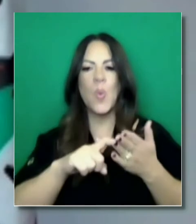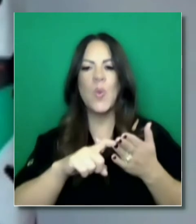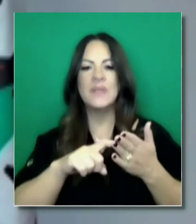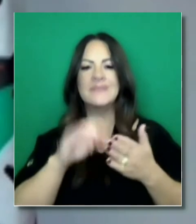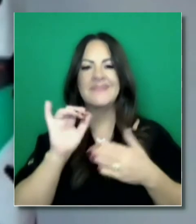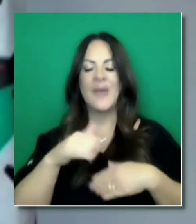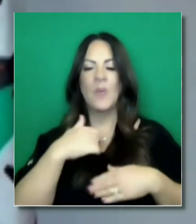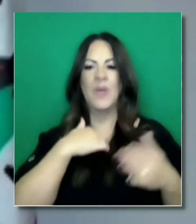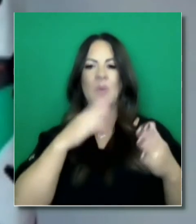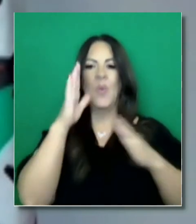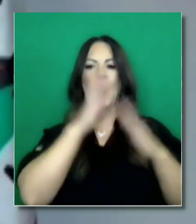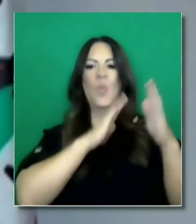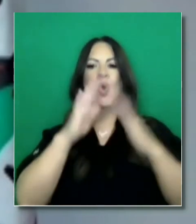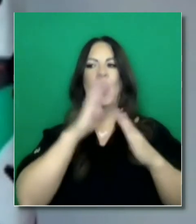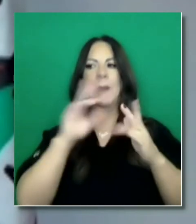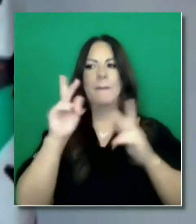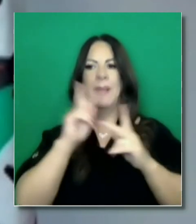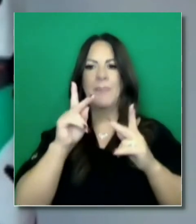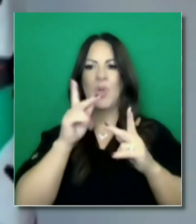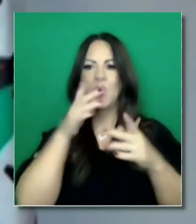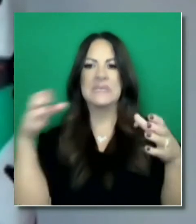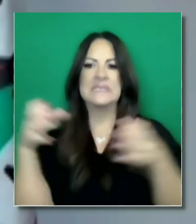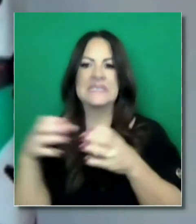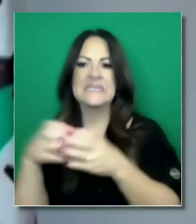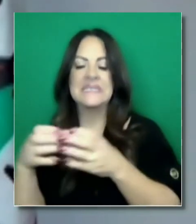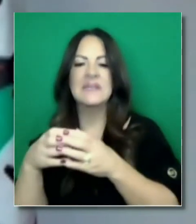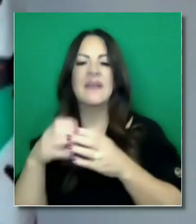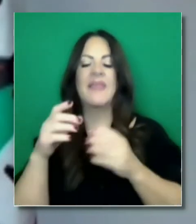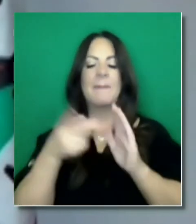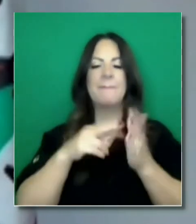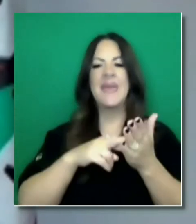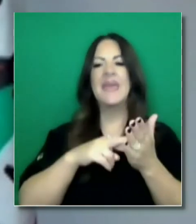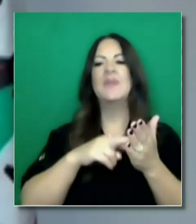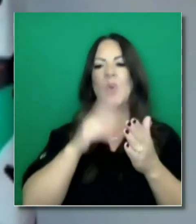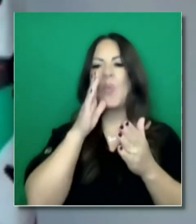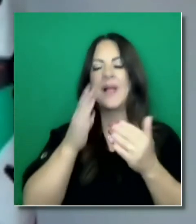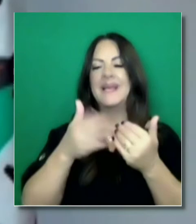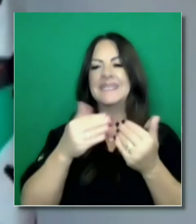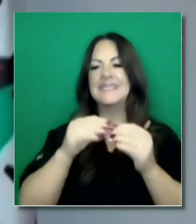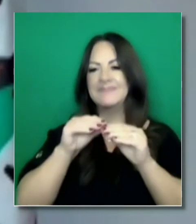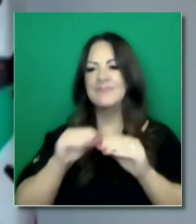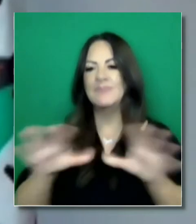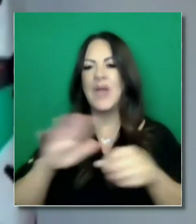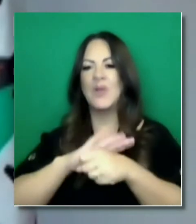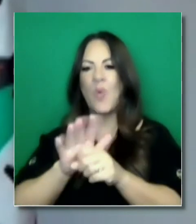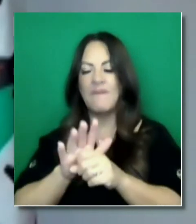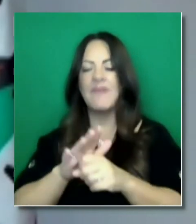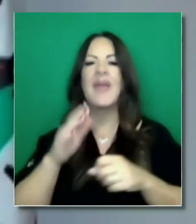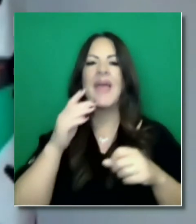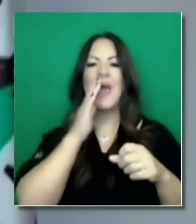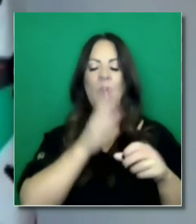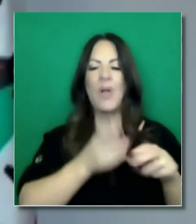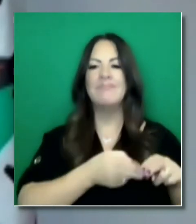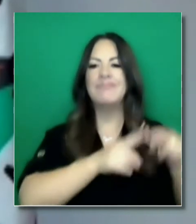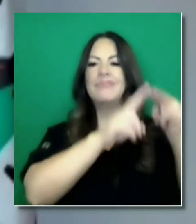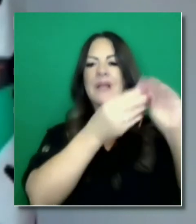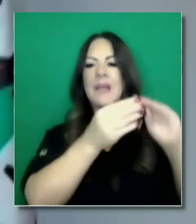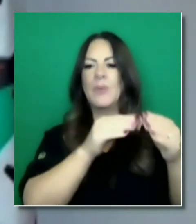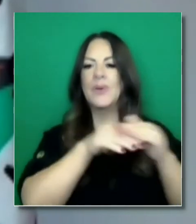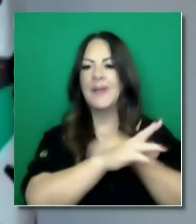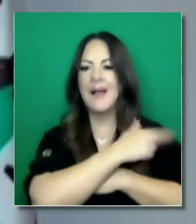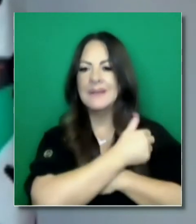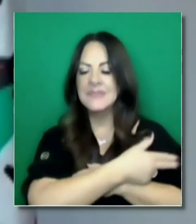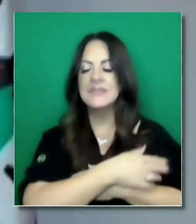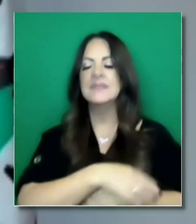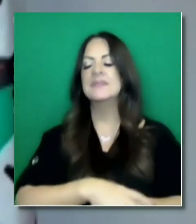about, that rate of rise, has come down a little bit in some parts of the state, and that's reassuring news. But as the governor has